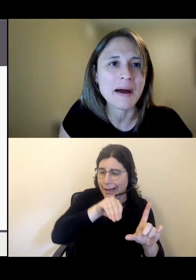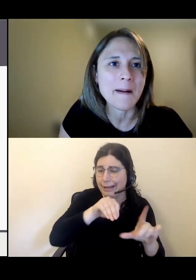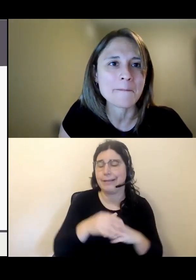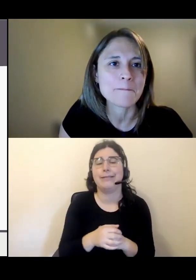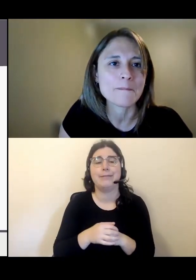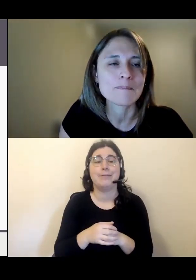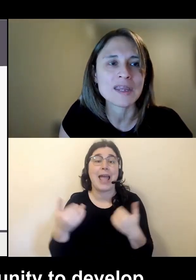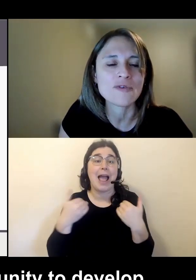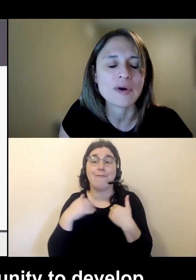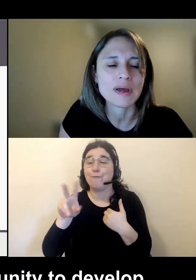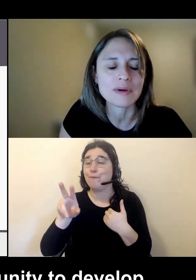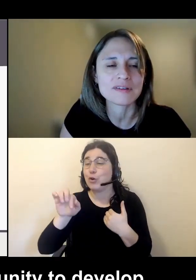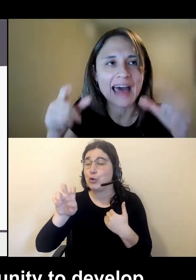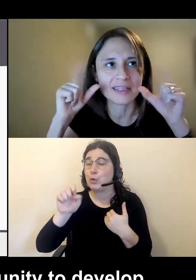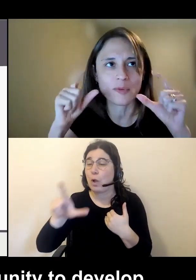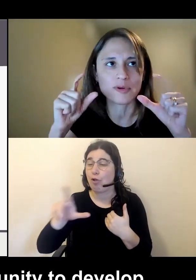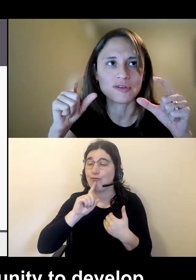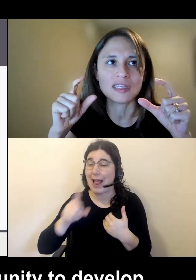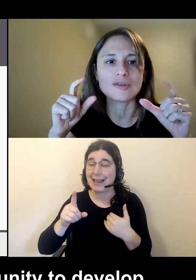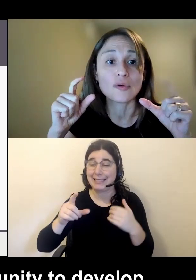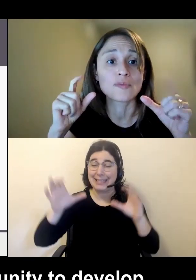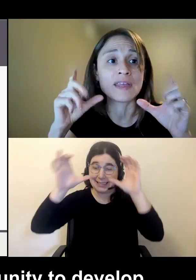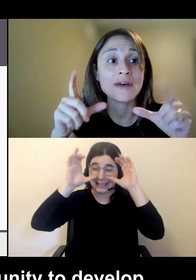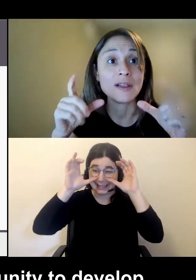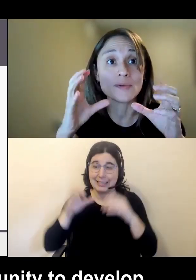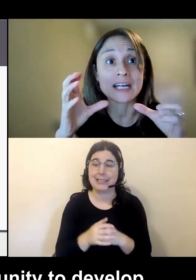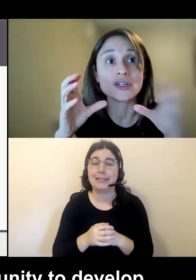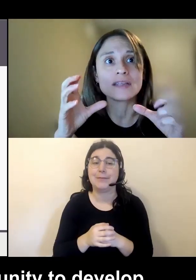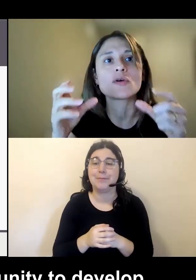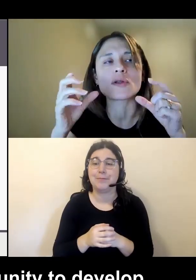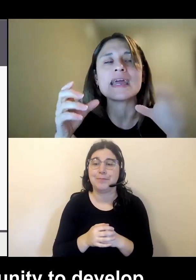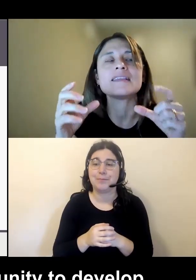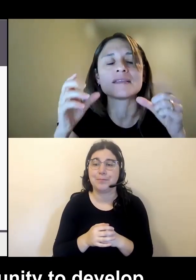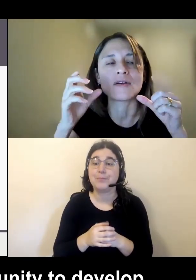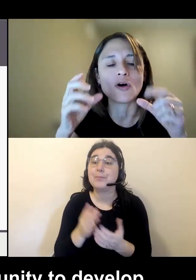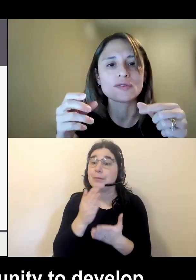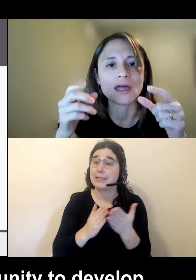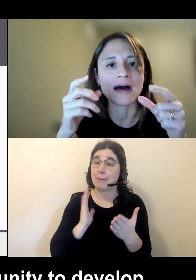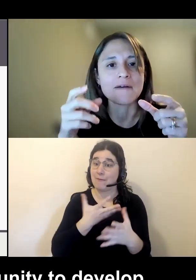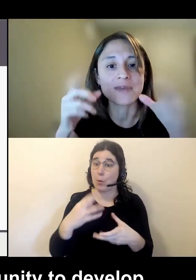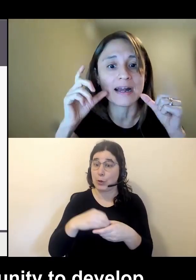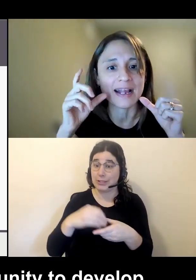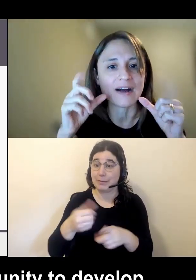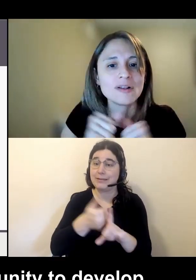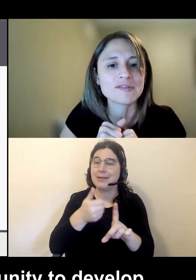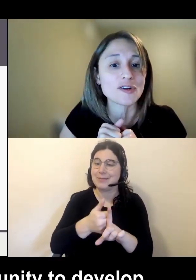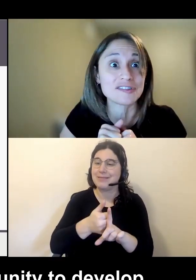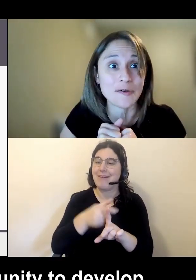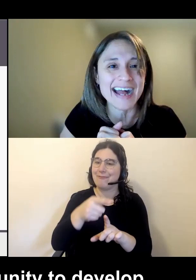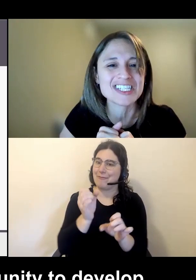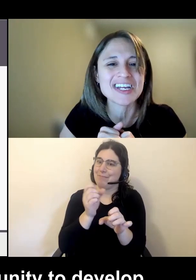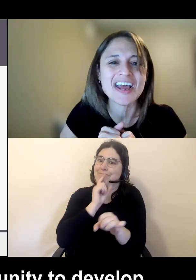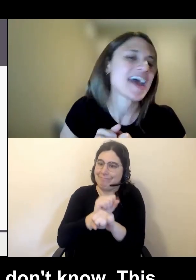reality. Many of our members had the opportunity to develop, actually to create their own VR goggles